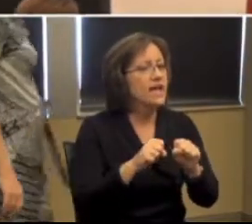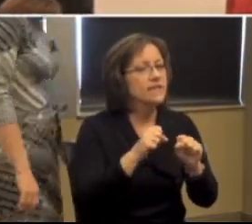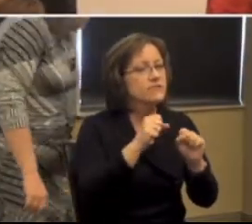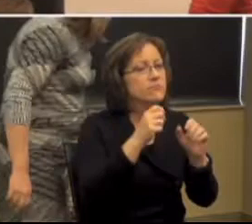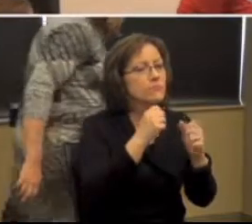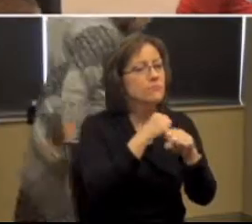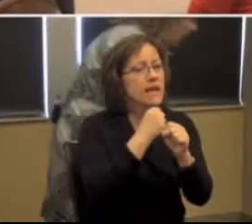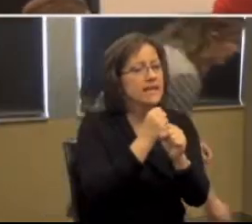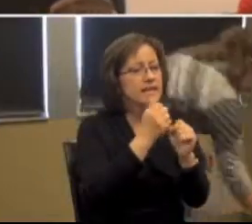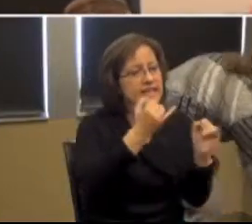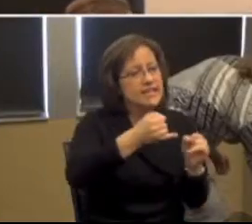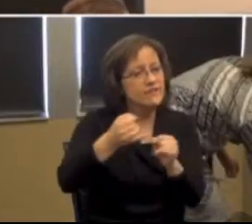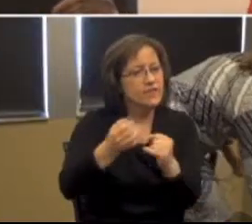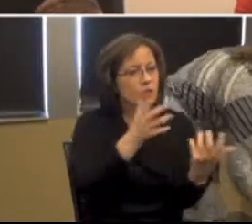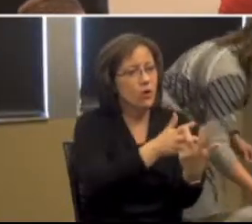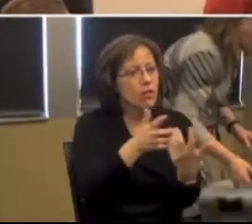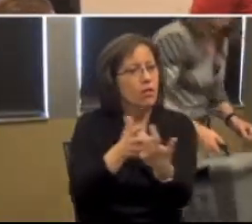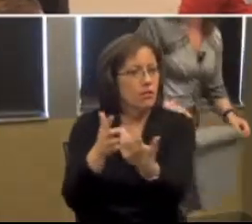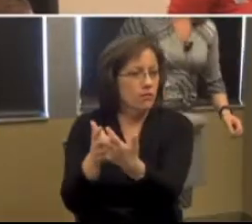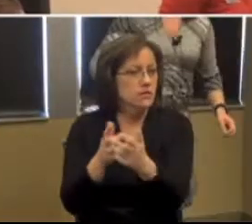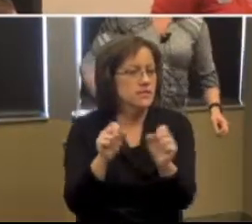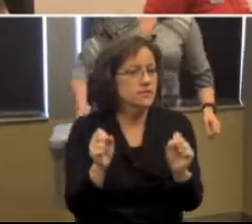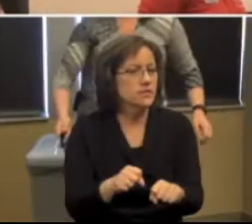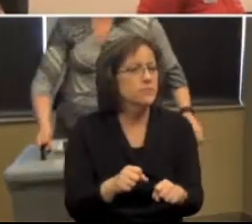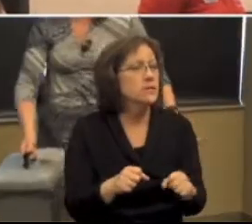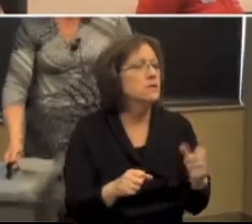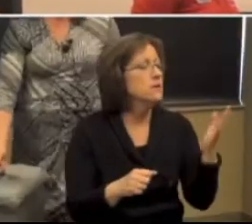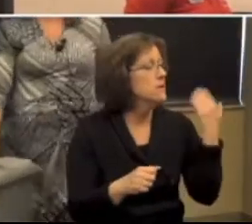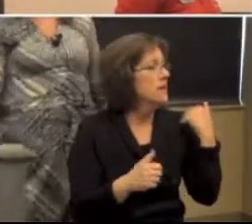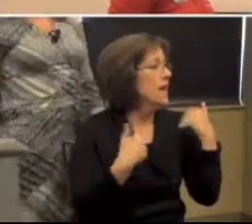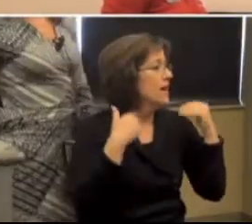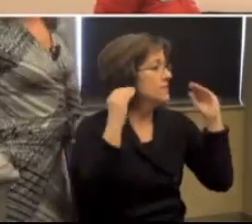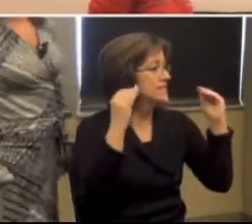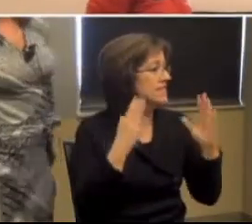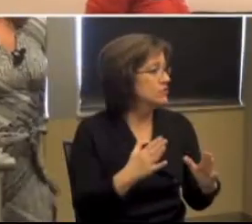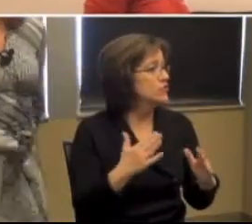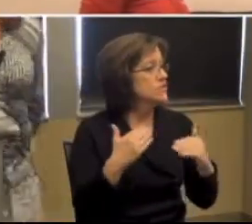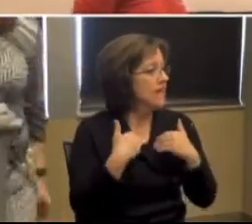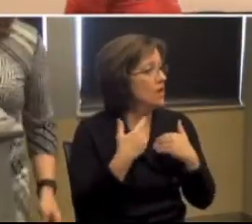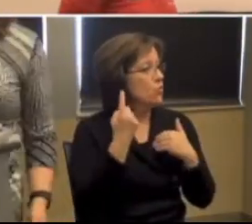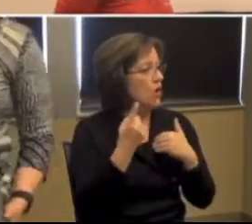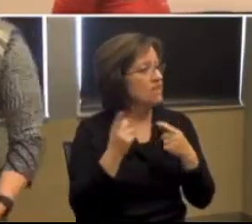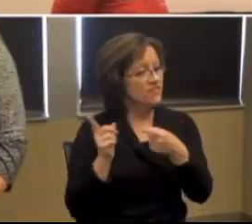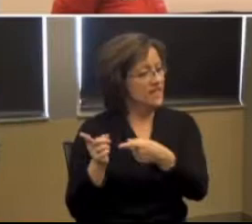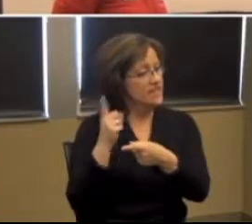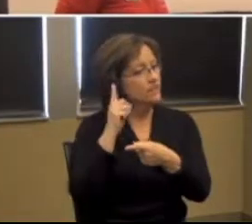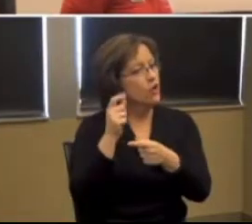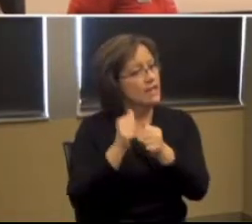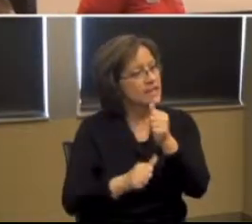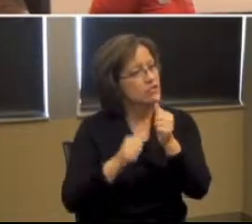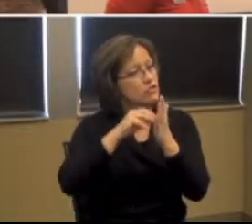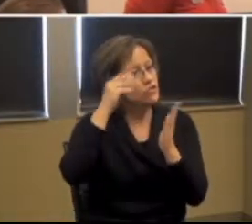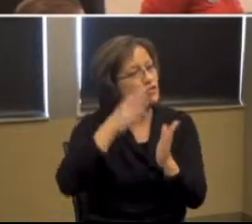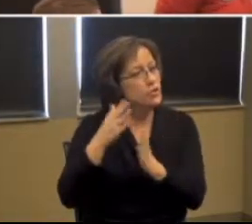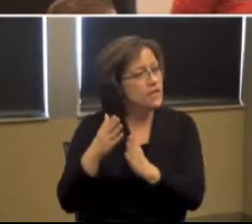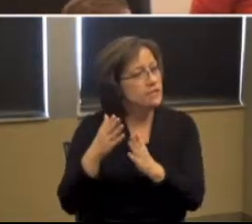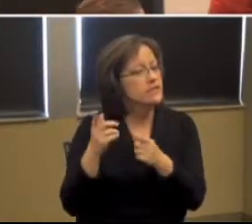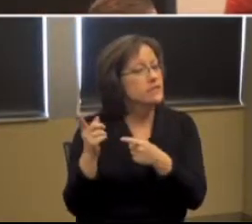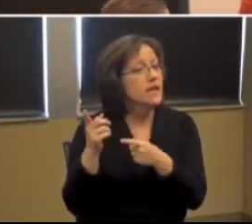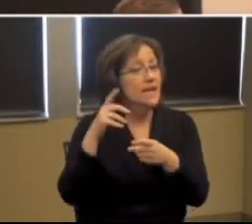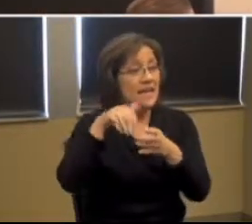here, who had one of these for each of her students. And so within